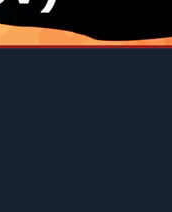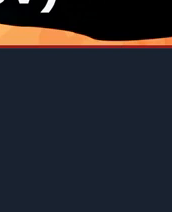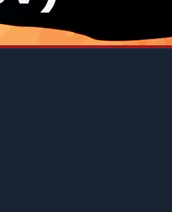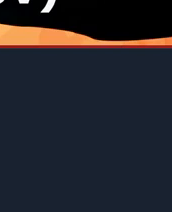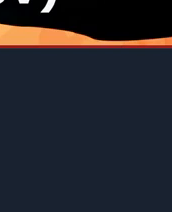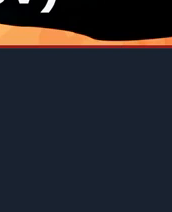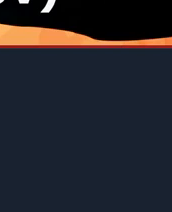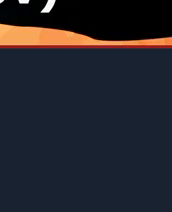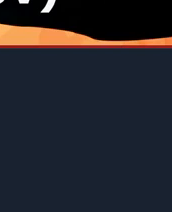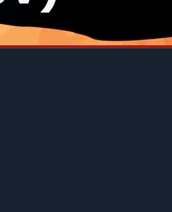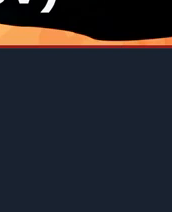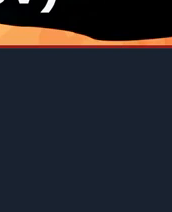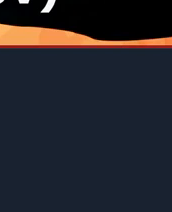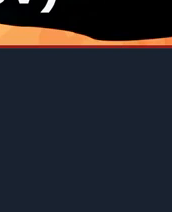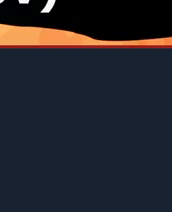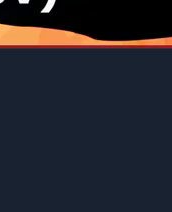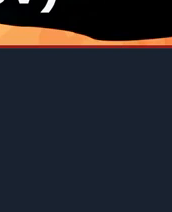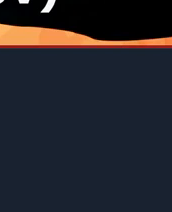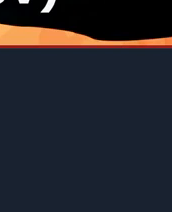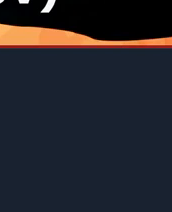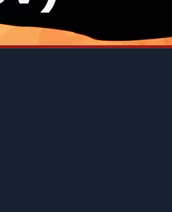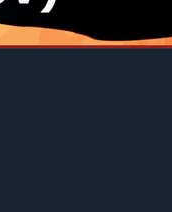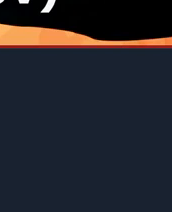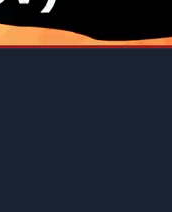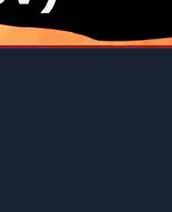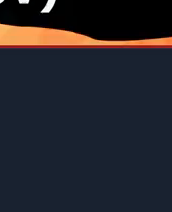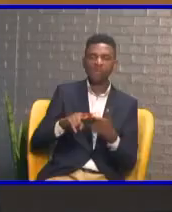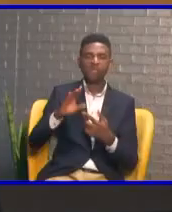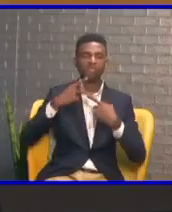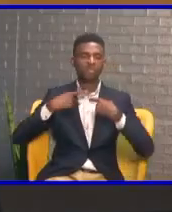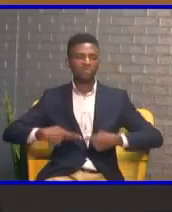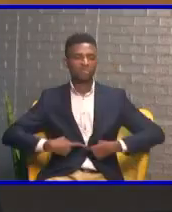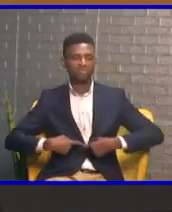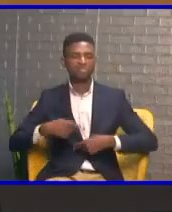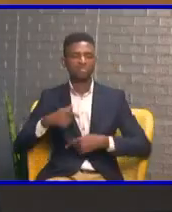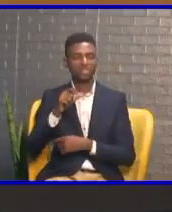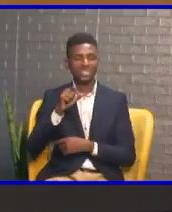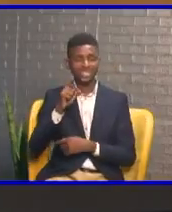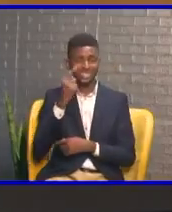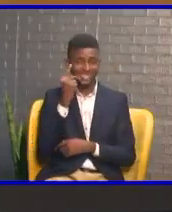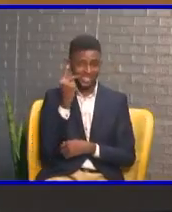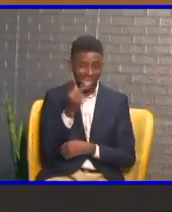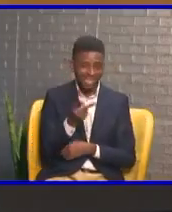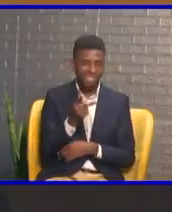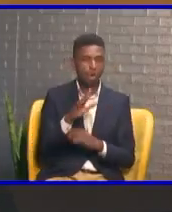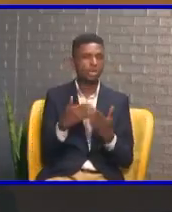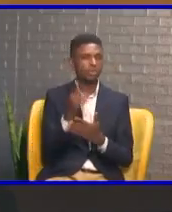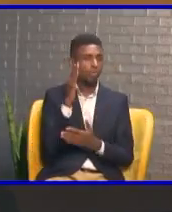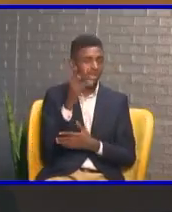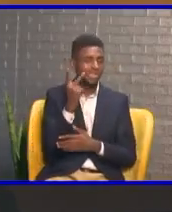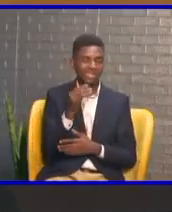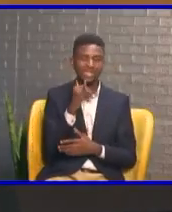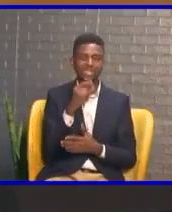important? Because if you leave it to your physical sight, all you will see is the